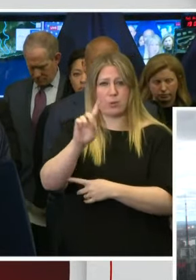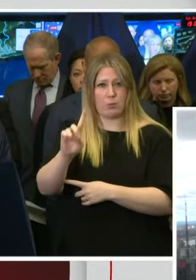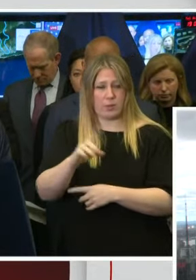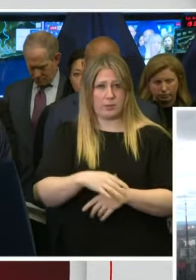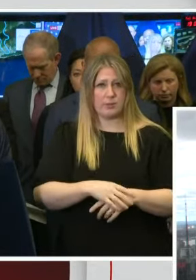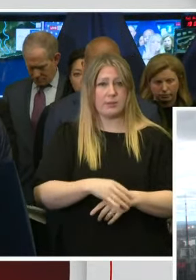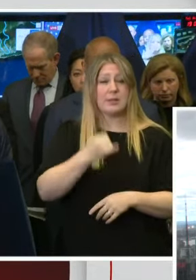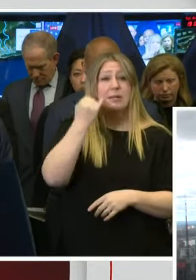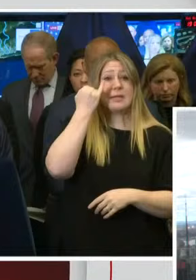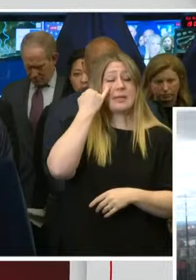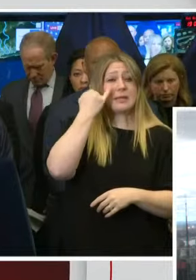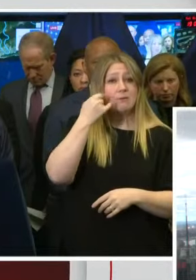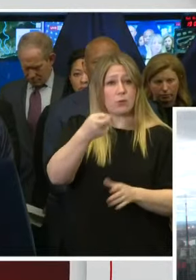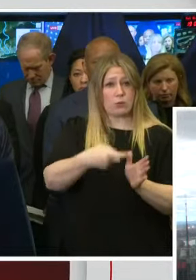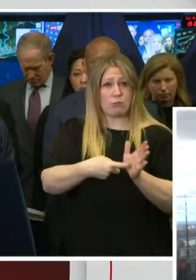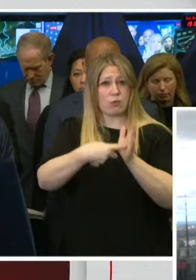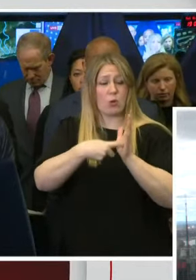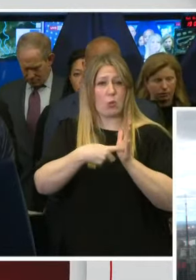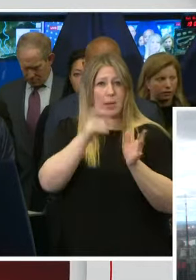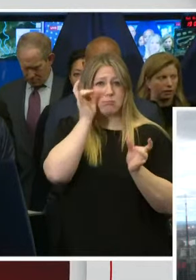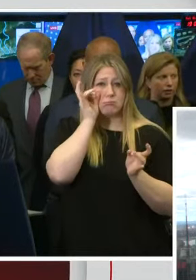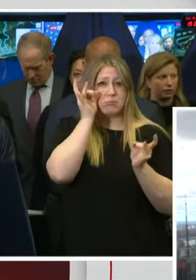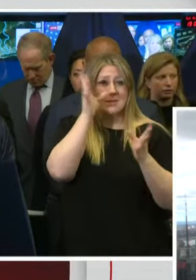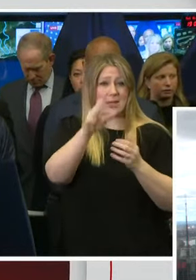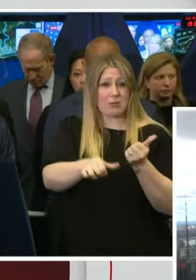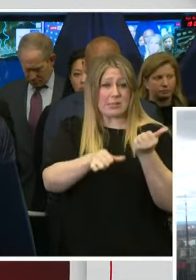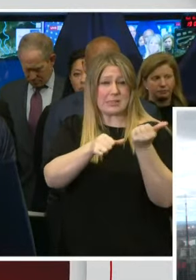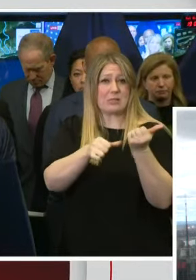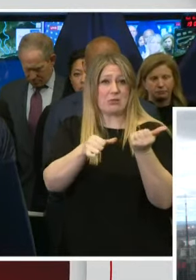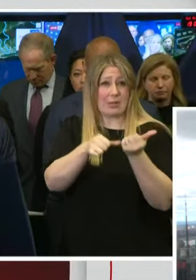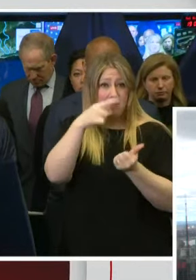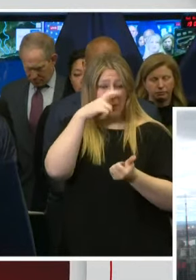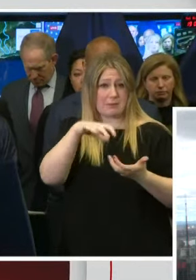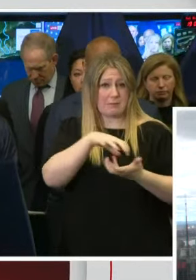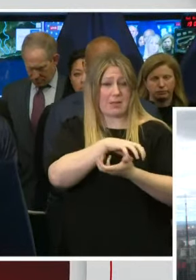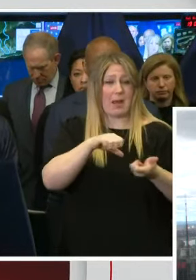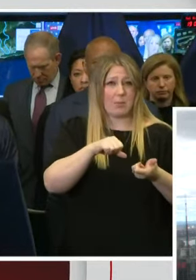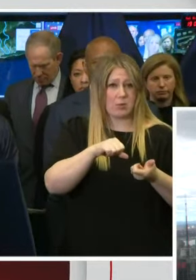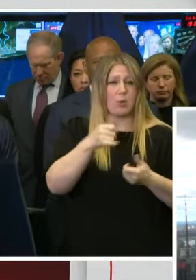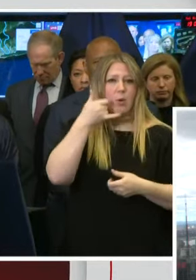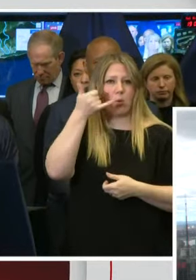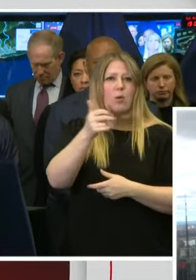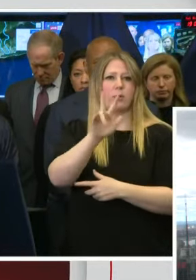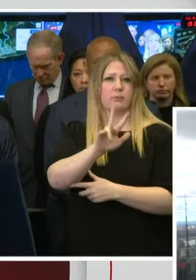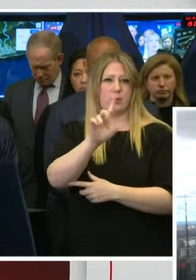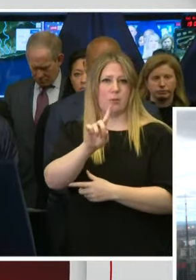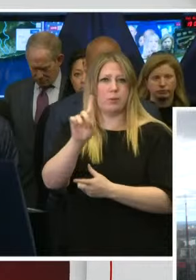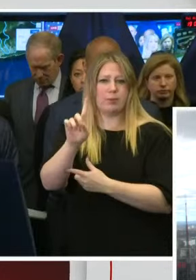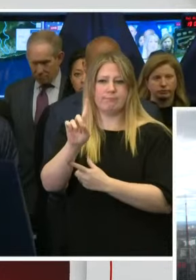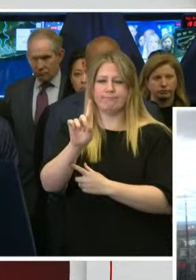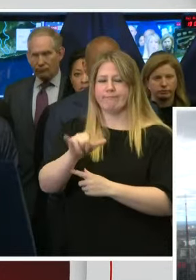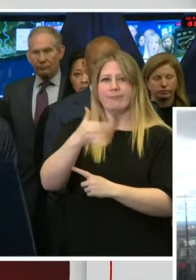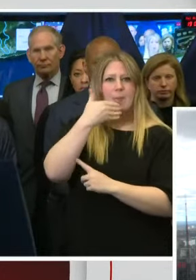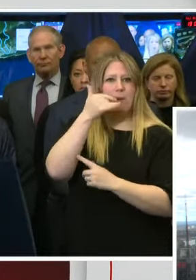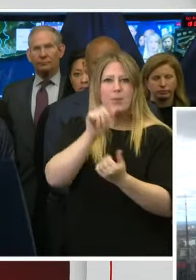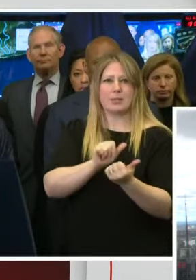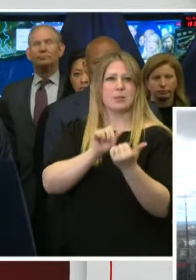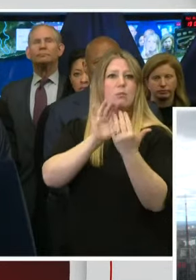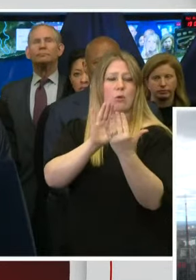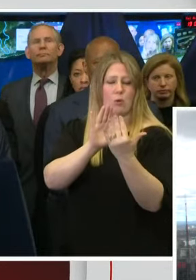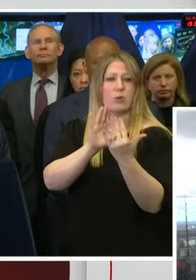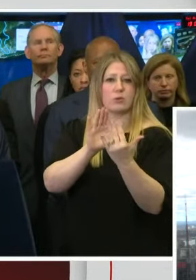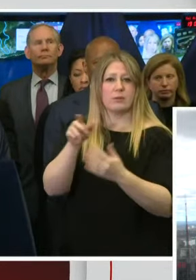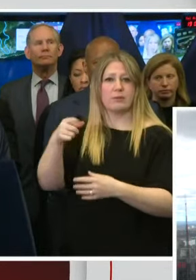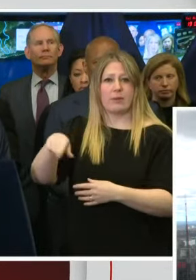for disaster assistance due to damage or anything like that, please call 311. That is the best place to